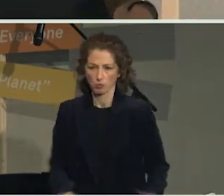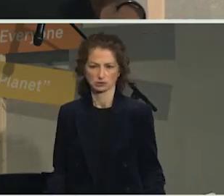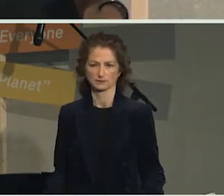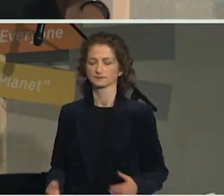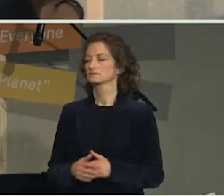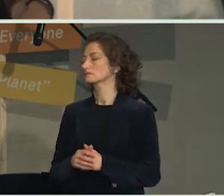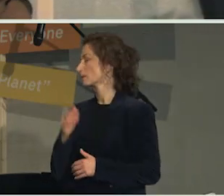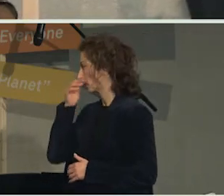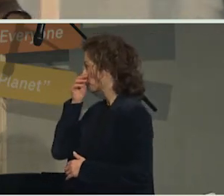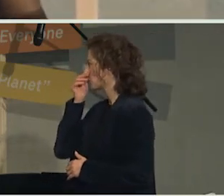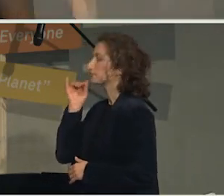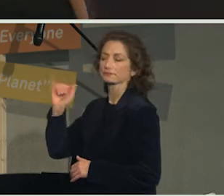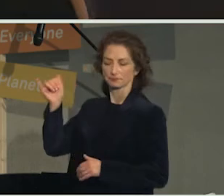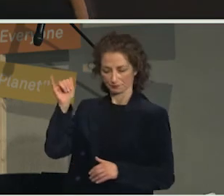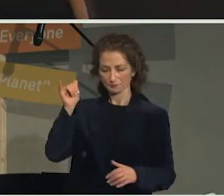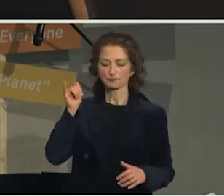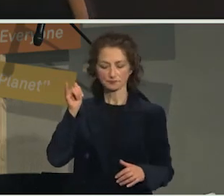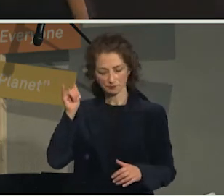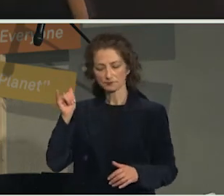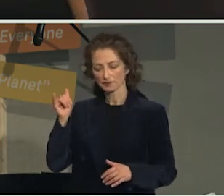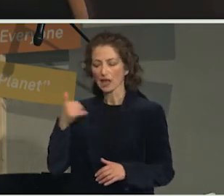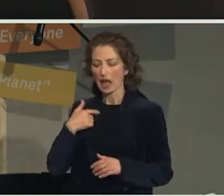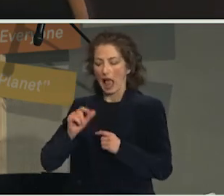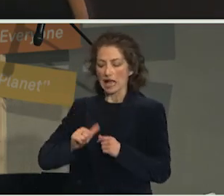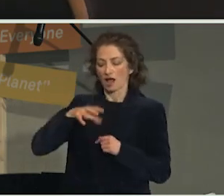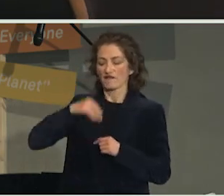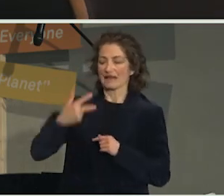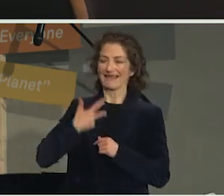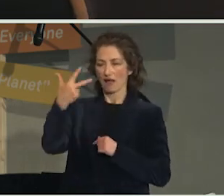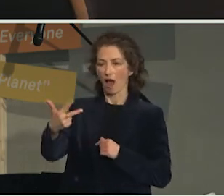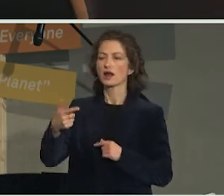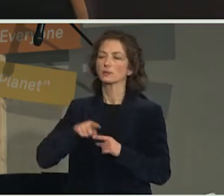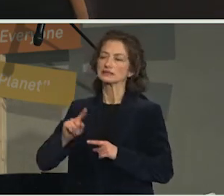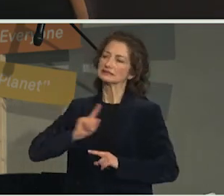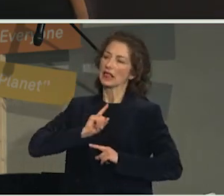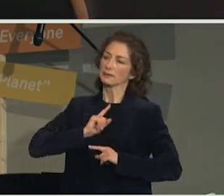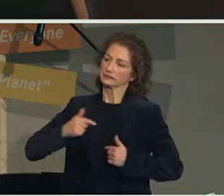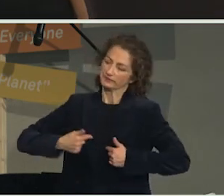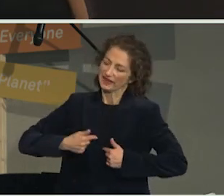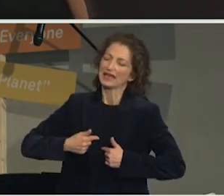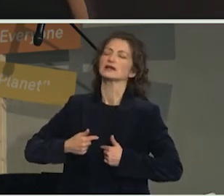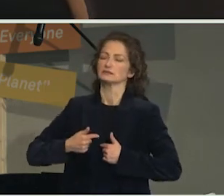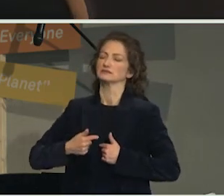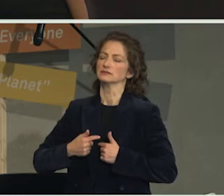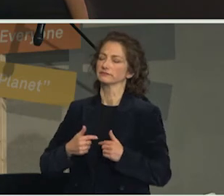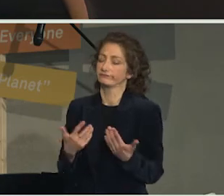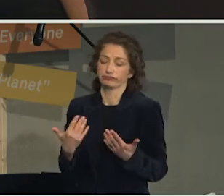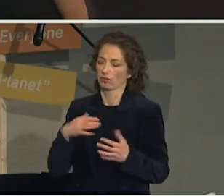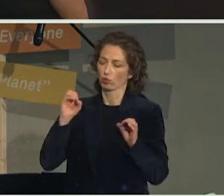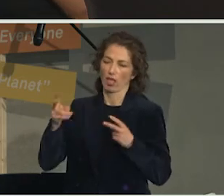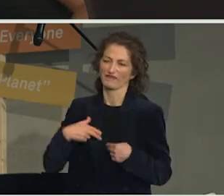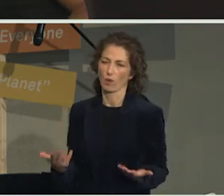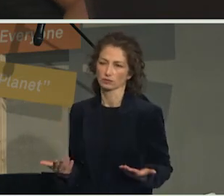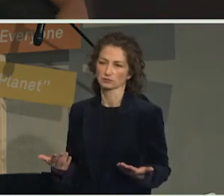3 years, I get the self-care question a lot. And the first year, I didn't have an answer at all. I was like,